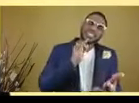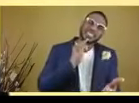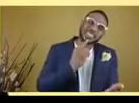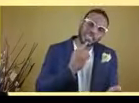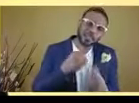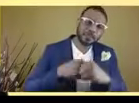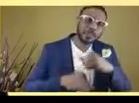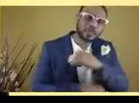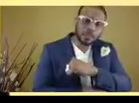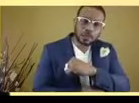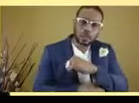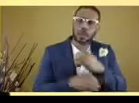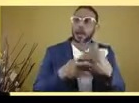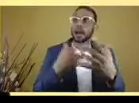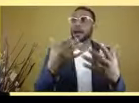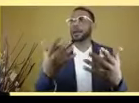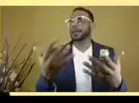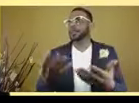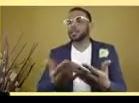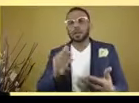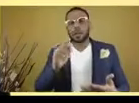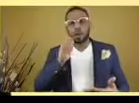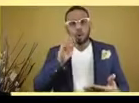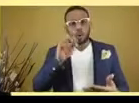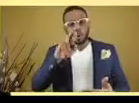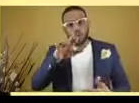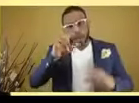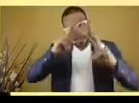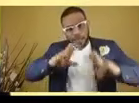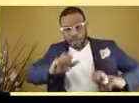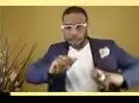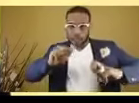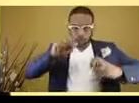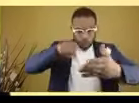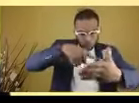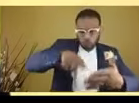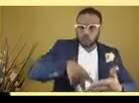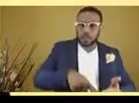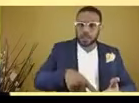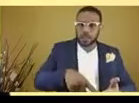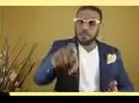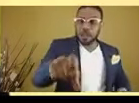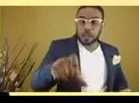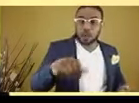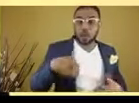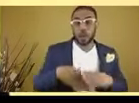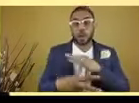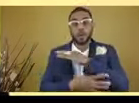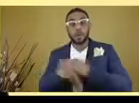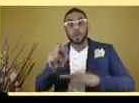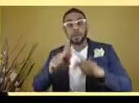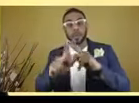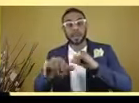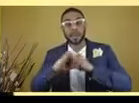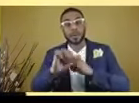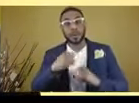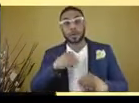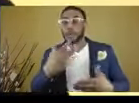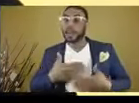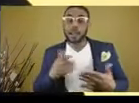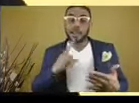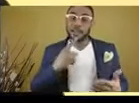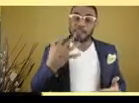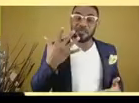fundamental race analysis and critique. We in the Poor People's Campaign, we declare that there are